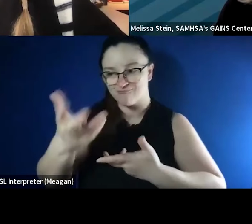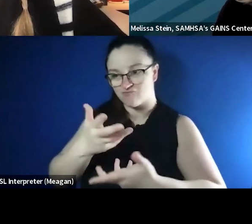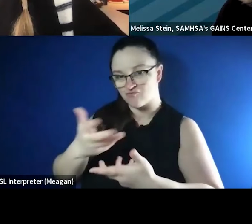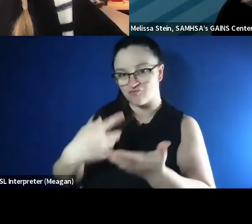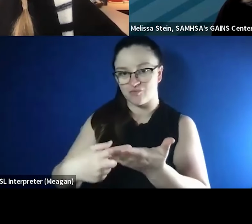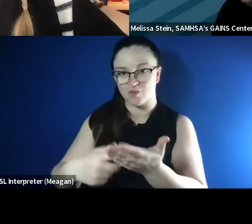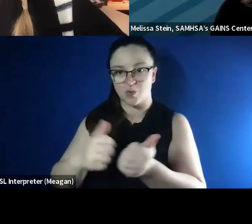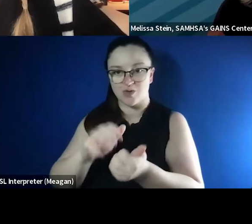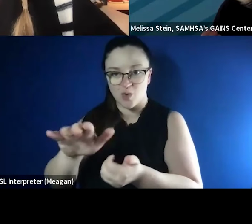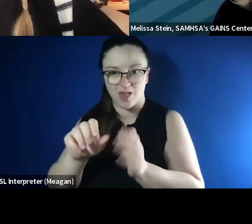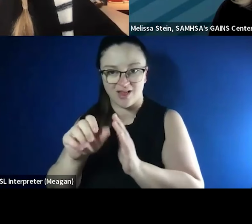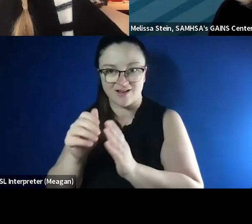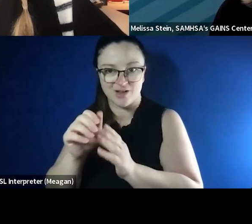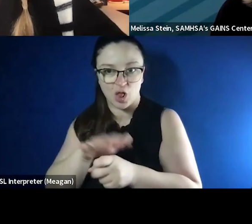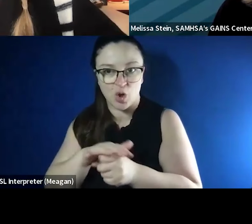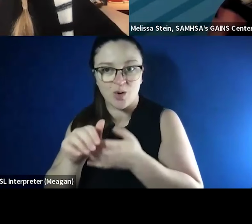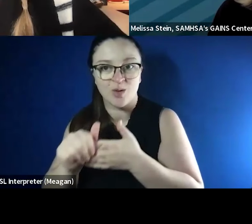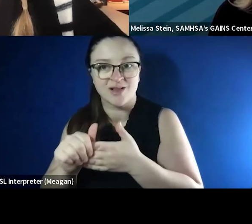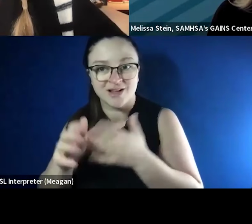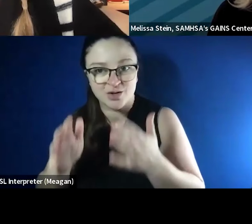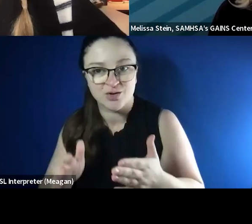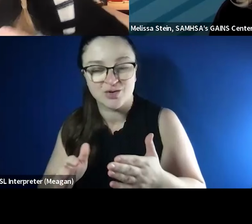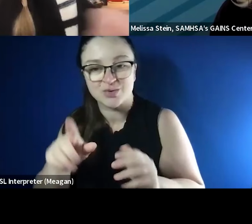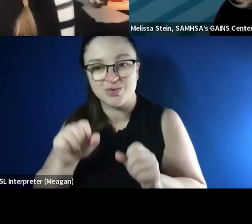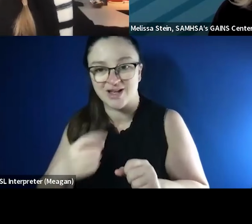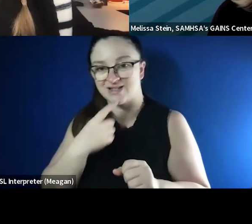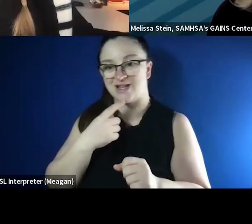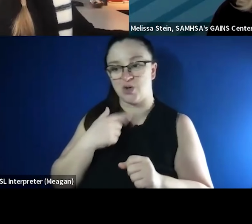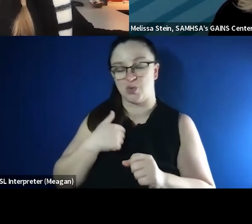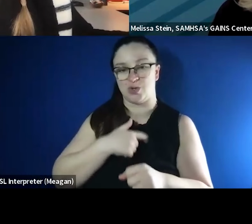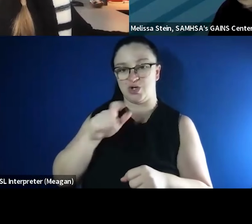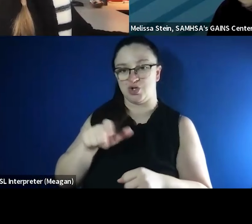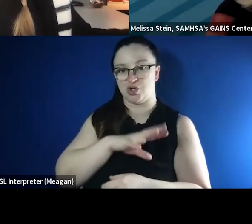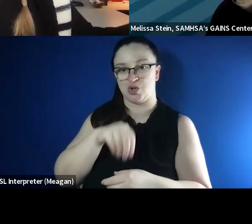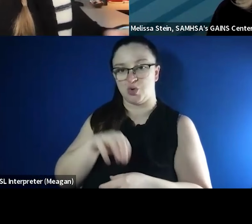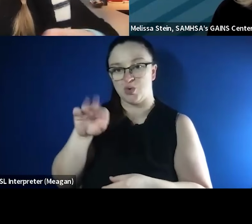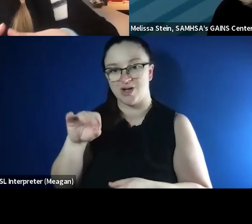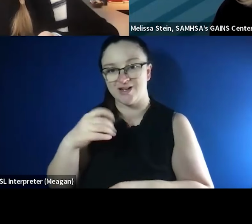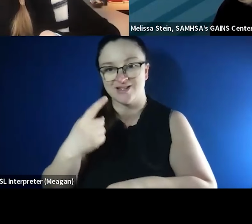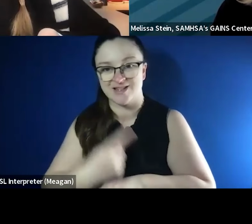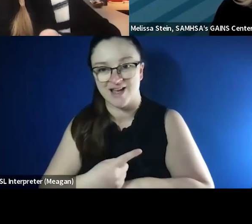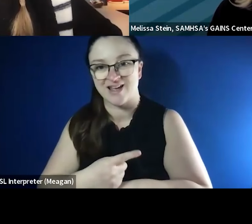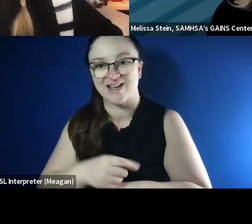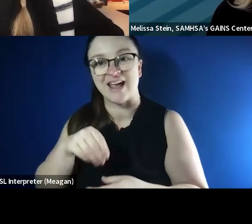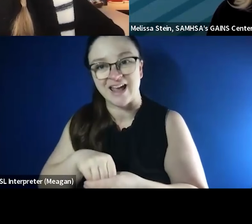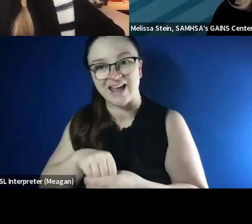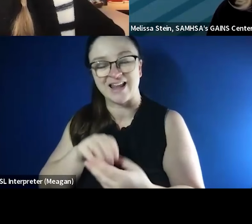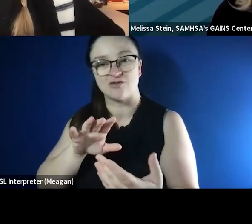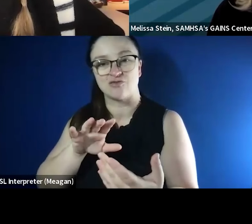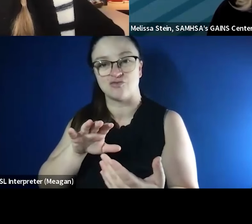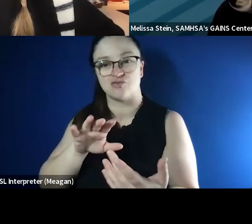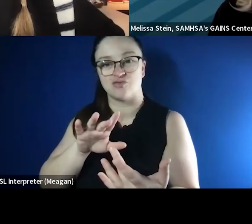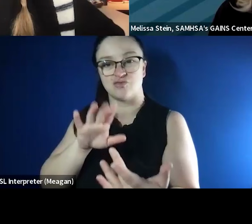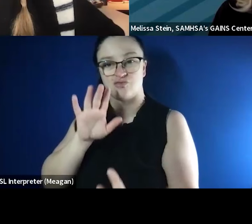and state leaders to say, we should really include 90-day in-reach support and